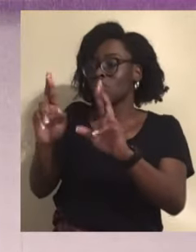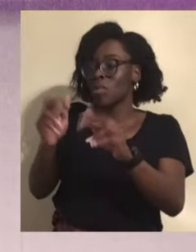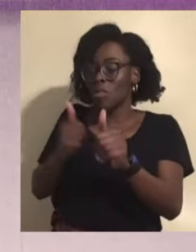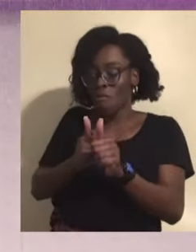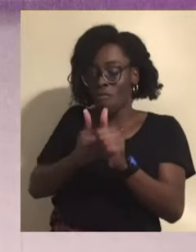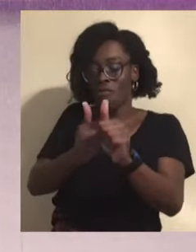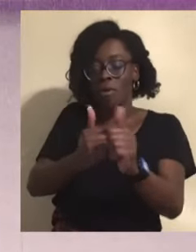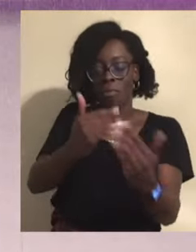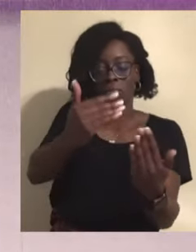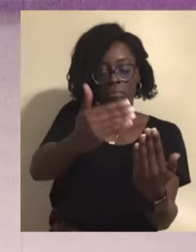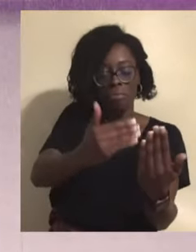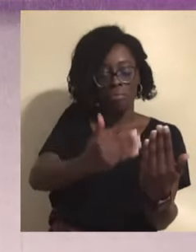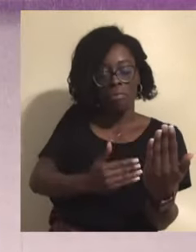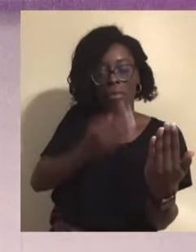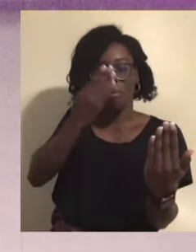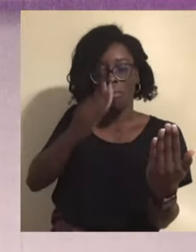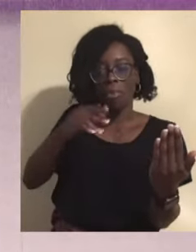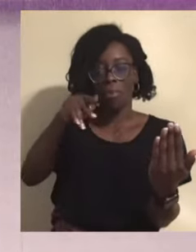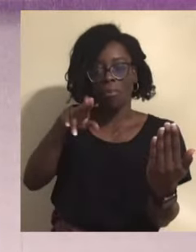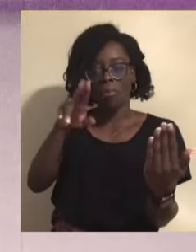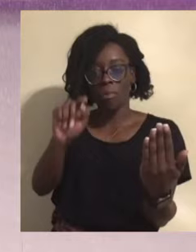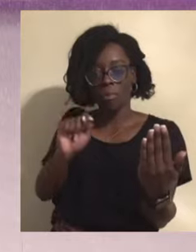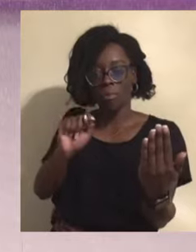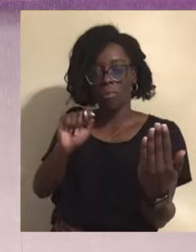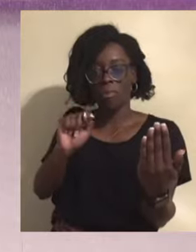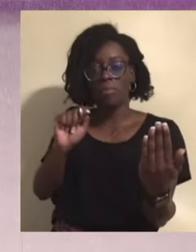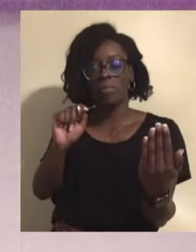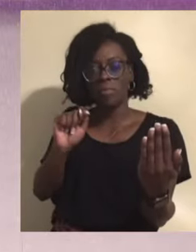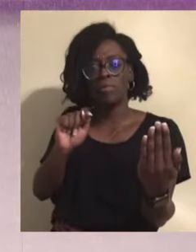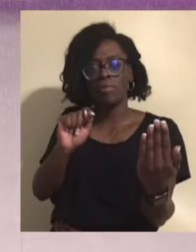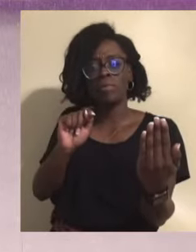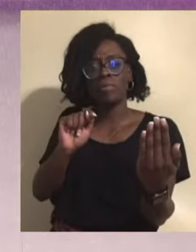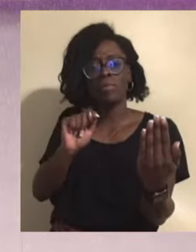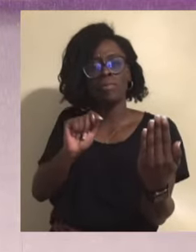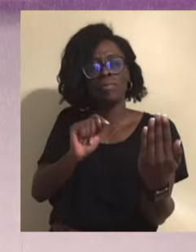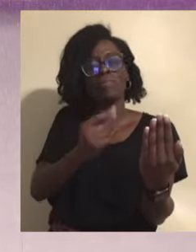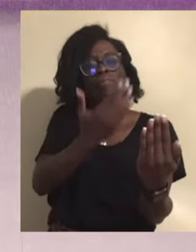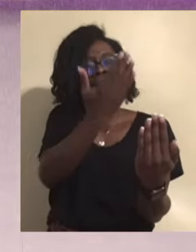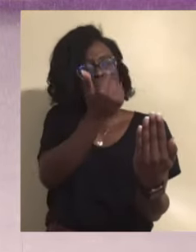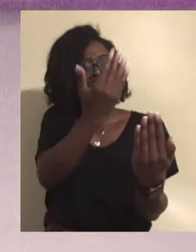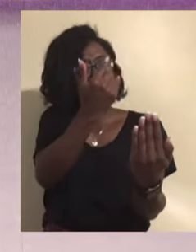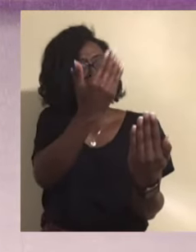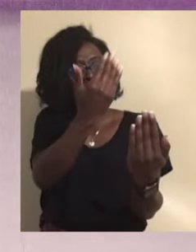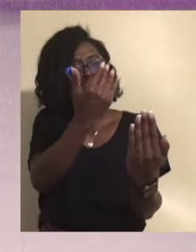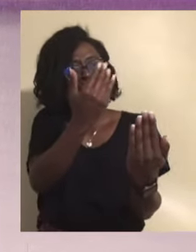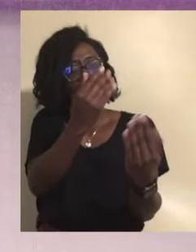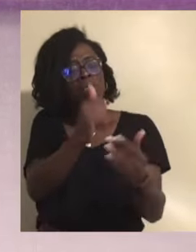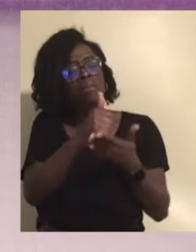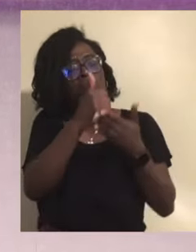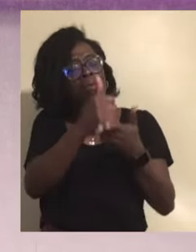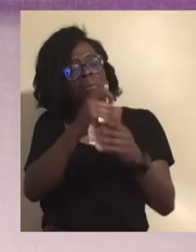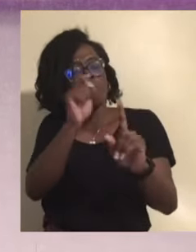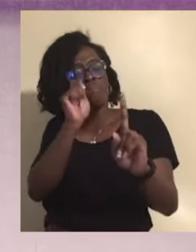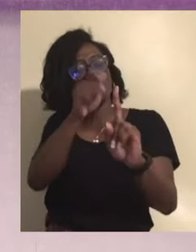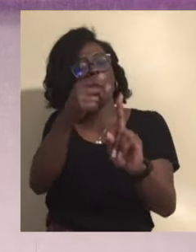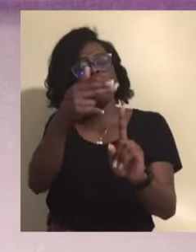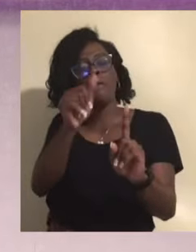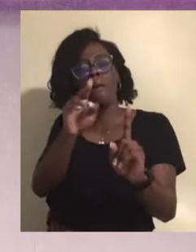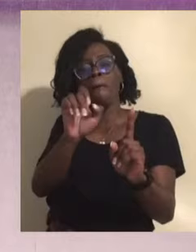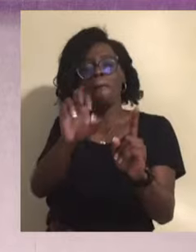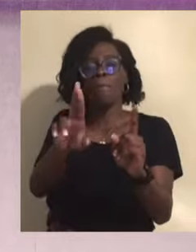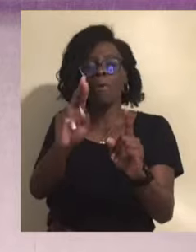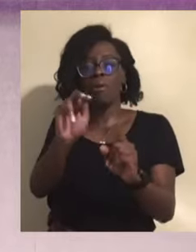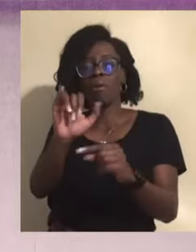contractor here saying, give me a hammer, give me a saw, give me some nails, give me some tools, and let's get